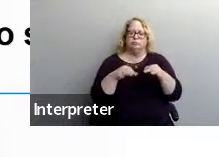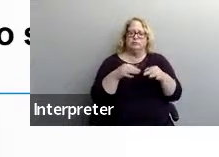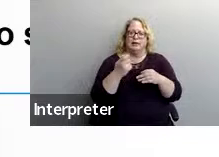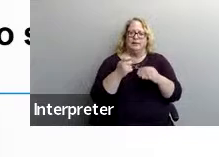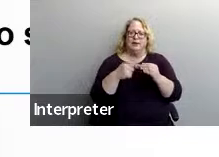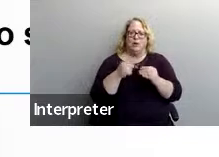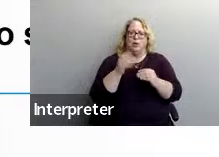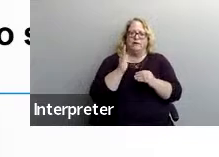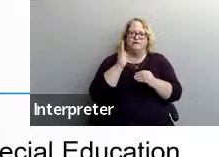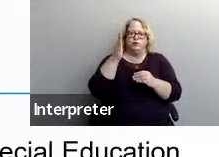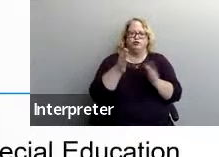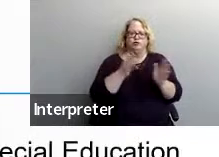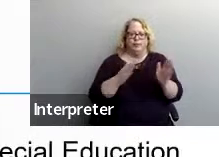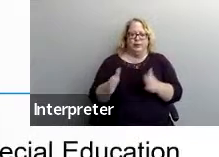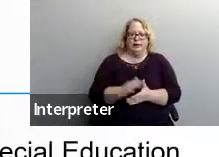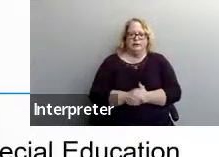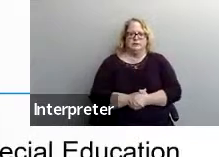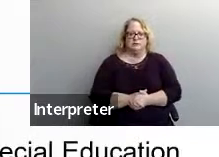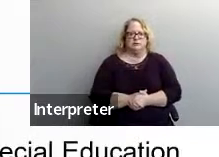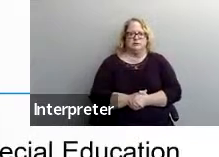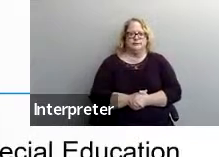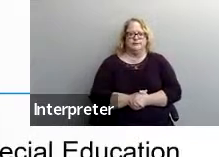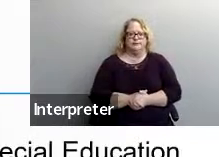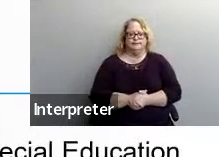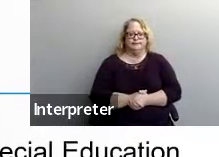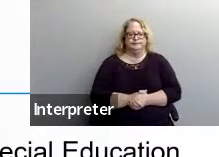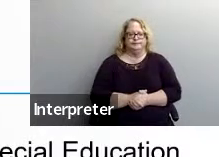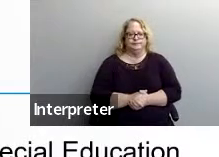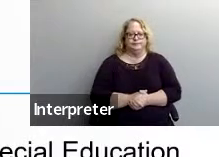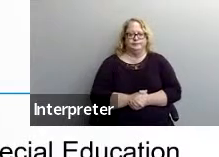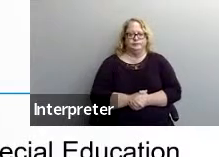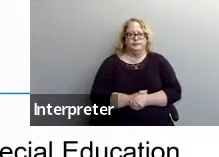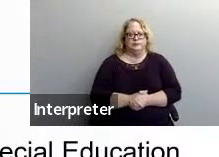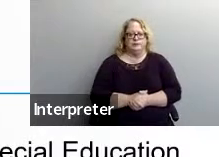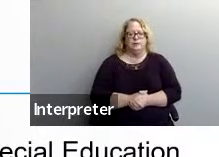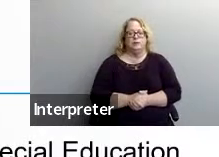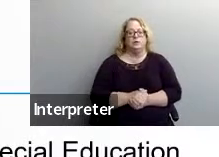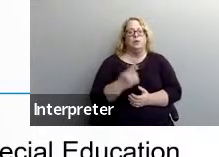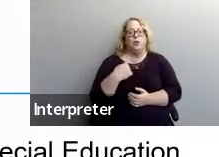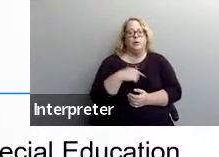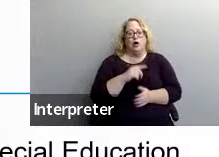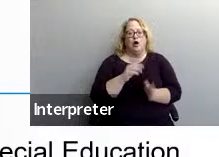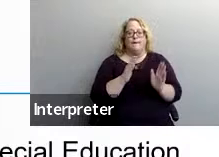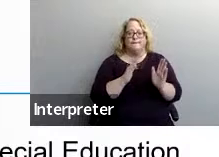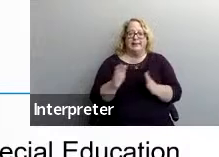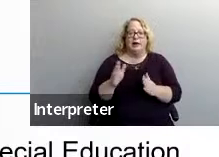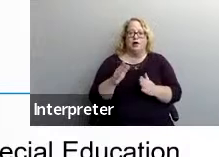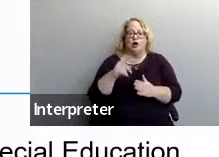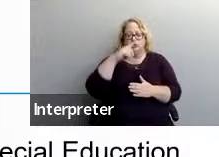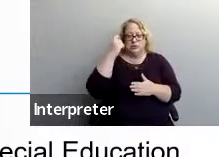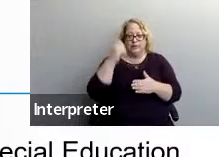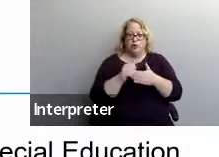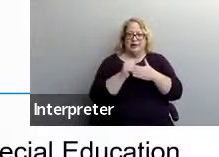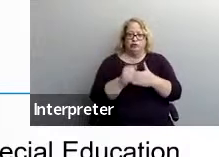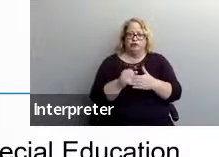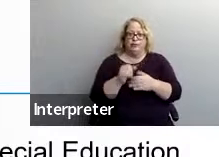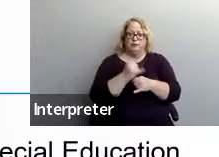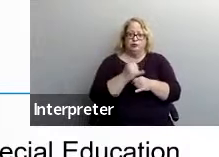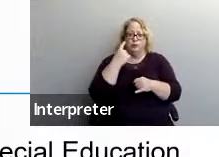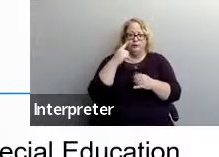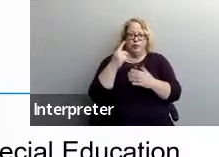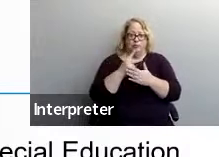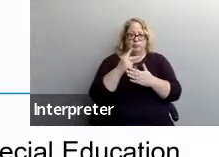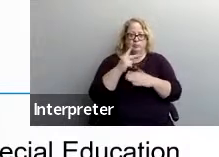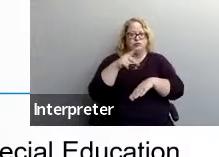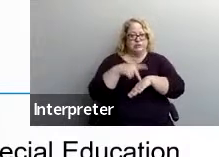our future plans. If you'll go to the next slide, please. So we are in the midst of planning our Summer Leadership Institute for our